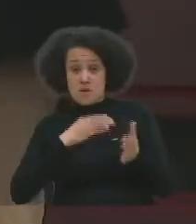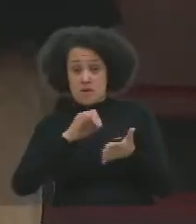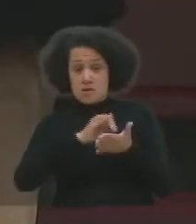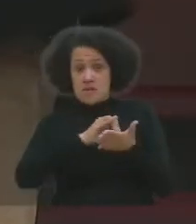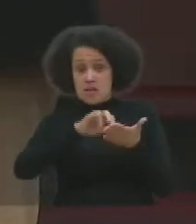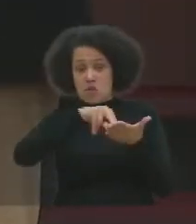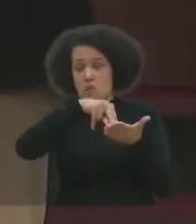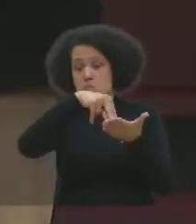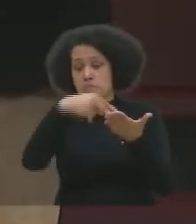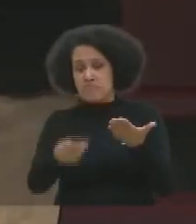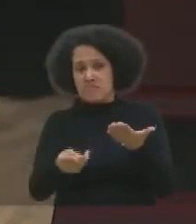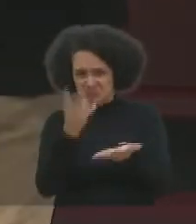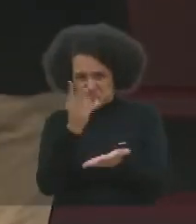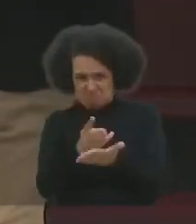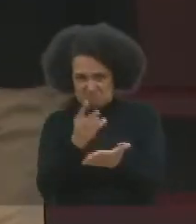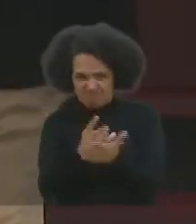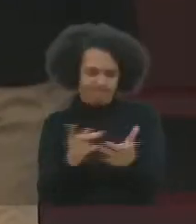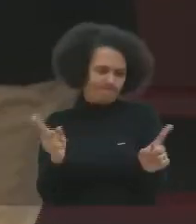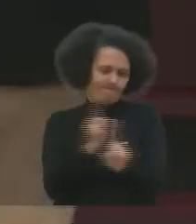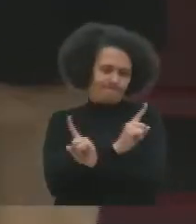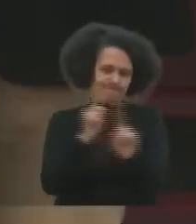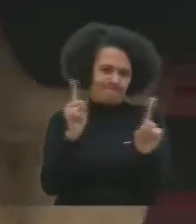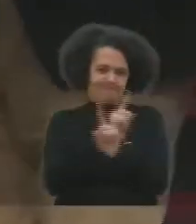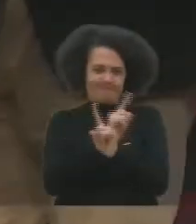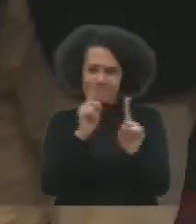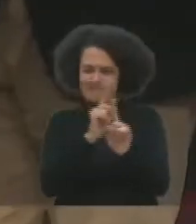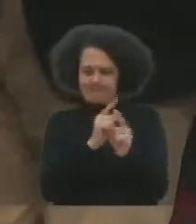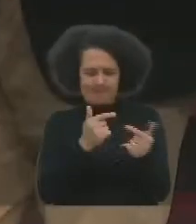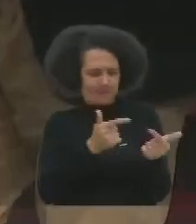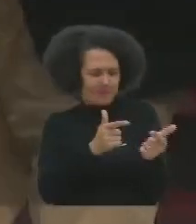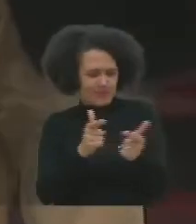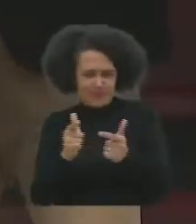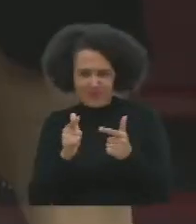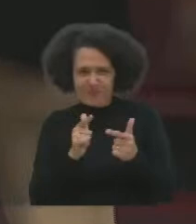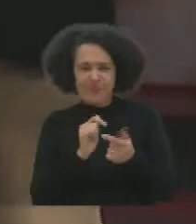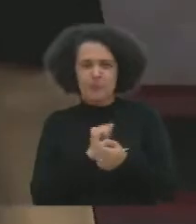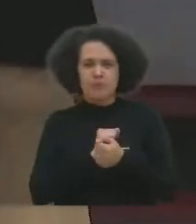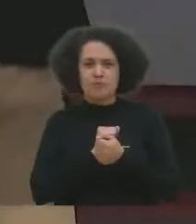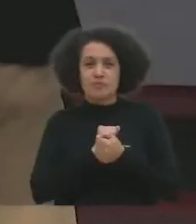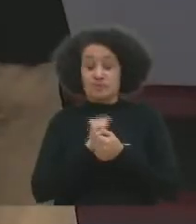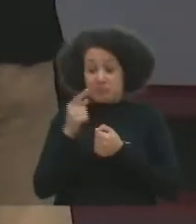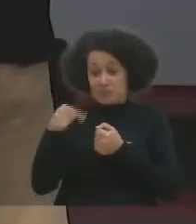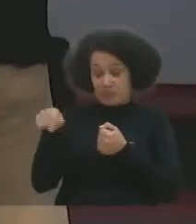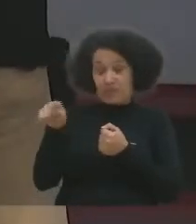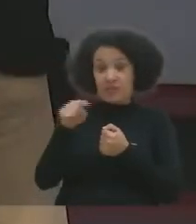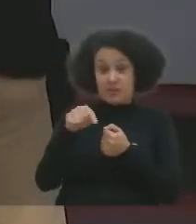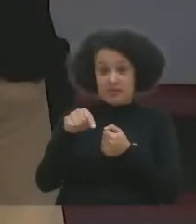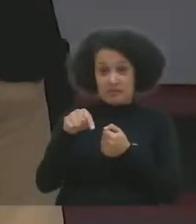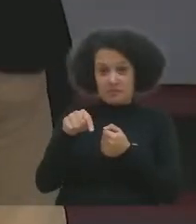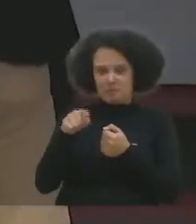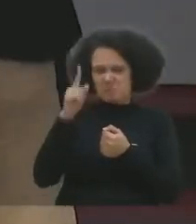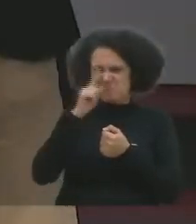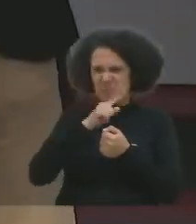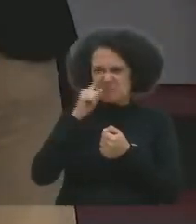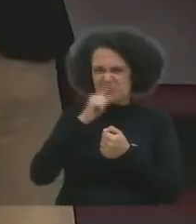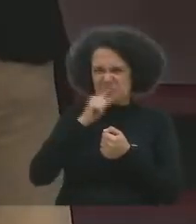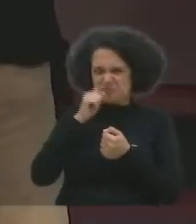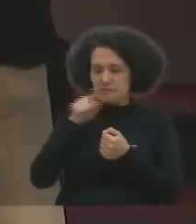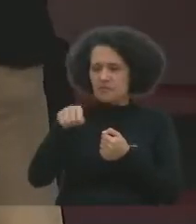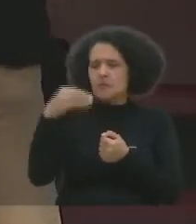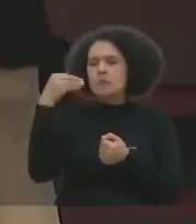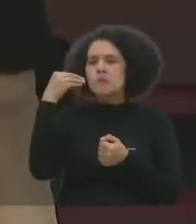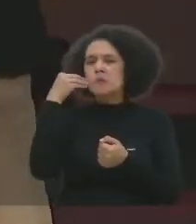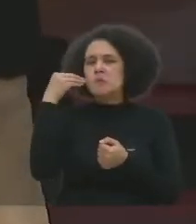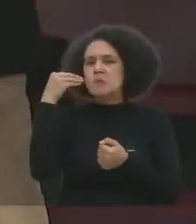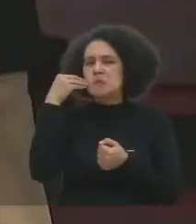não prevalecerão. They will fail and be thoroughly disgraced. Eles vão falhar e vão experimentar